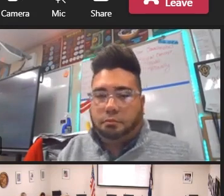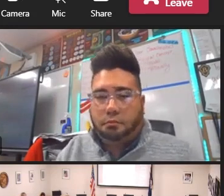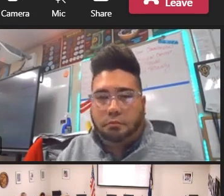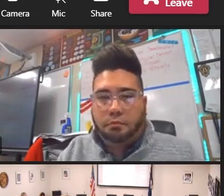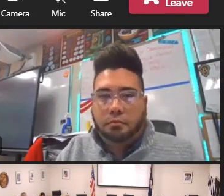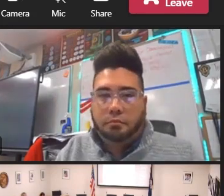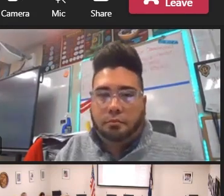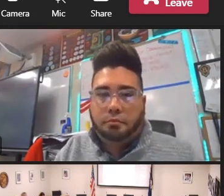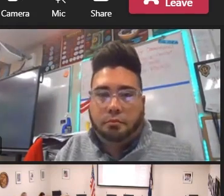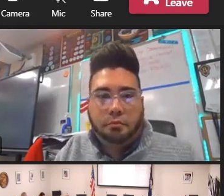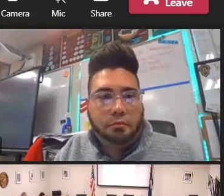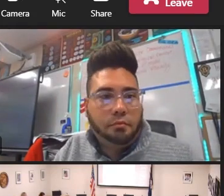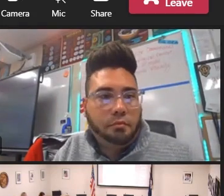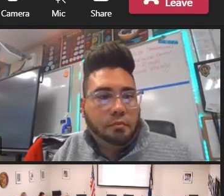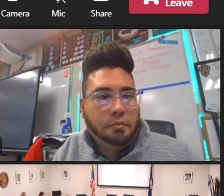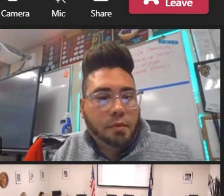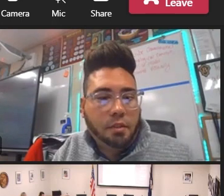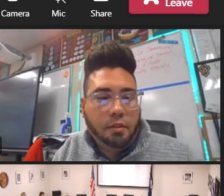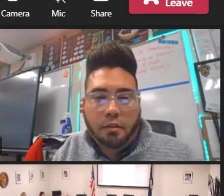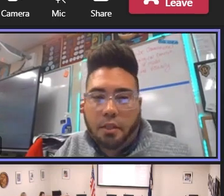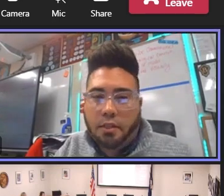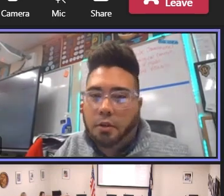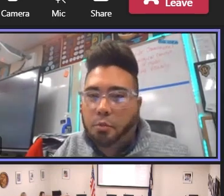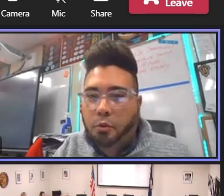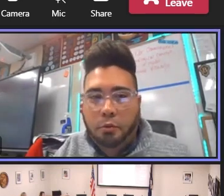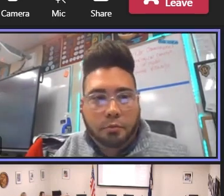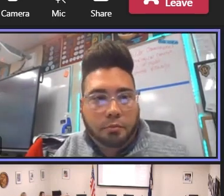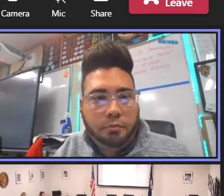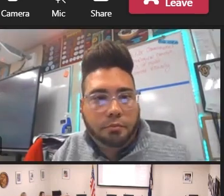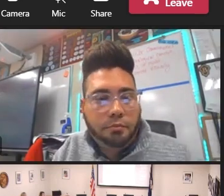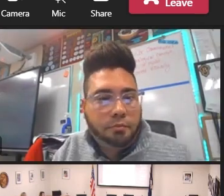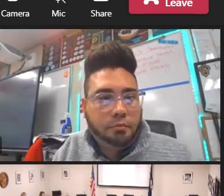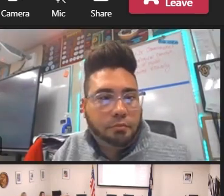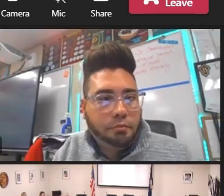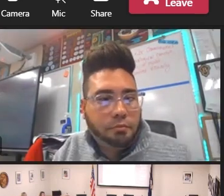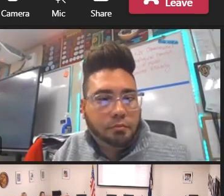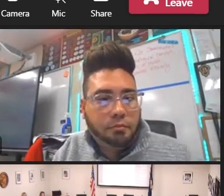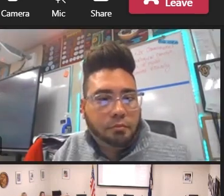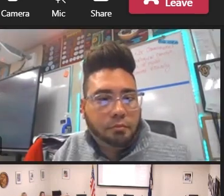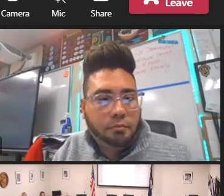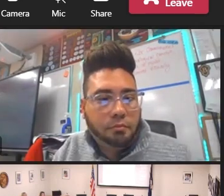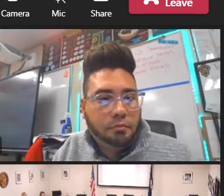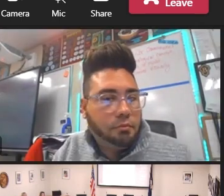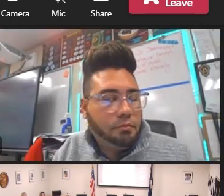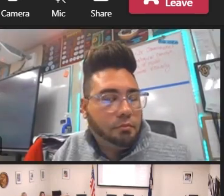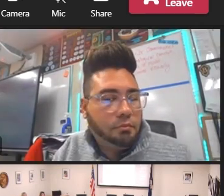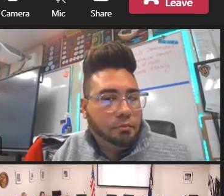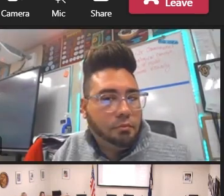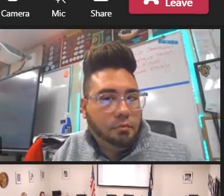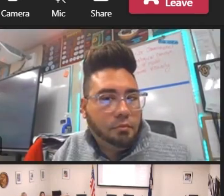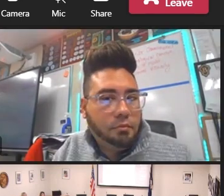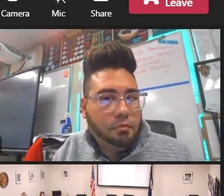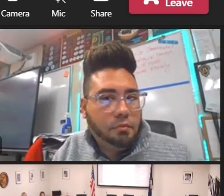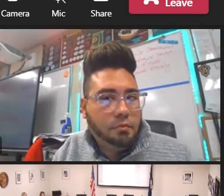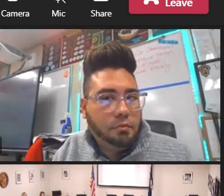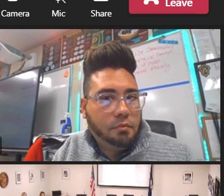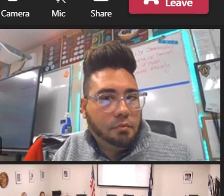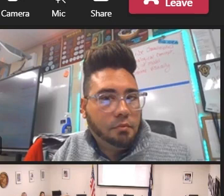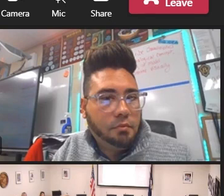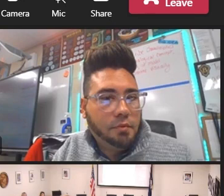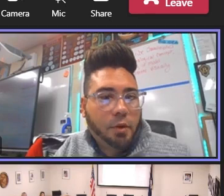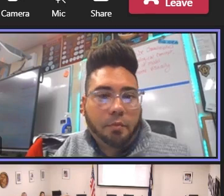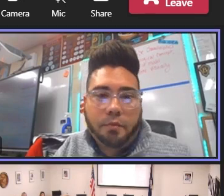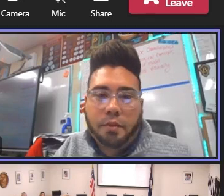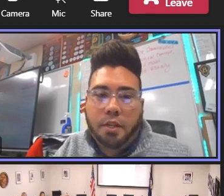April Jackson, I make a motion to approve them. Thank you, April. Chad Jane David, Thompson. second. You can have it, it's fine.